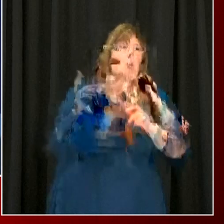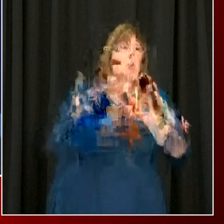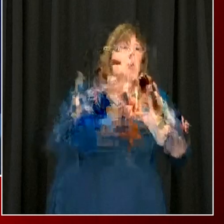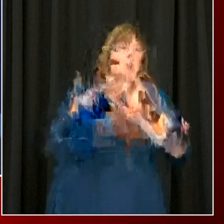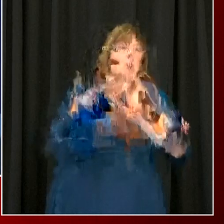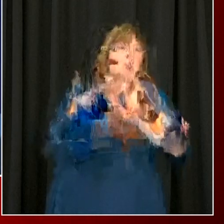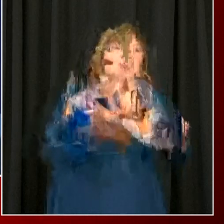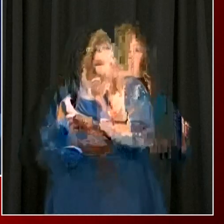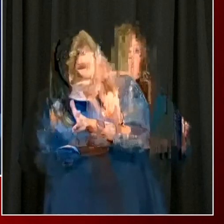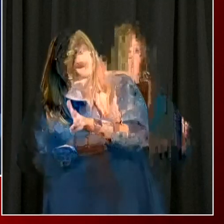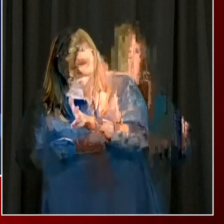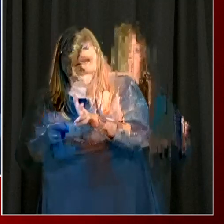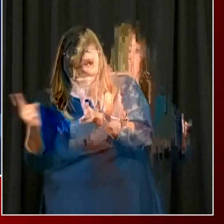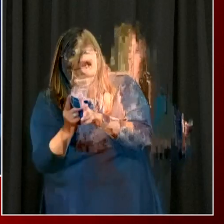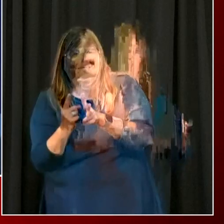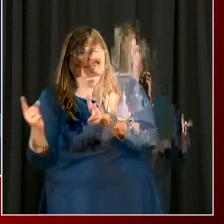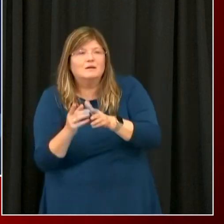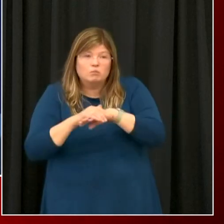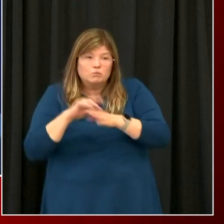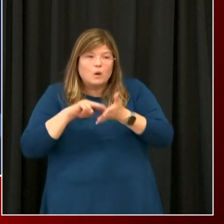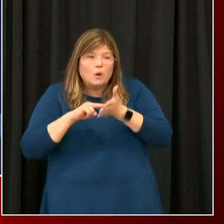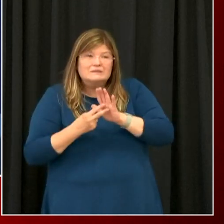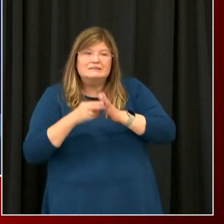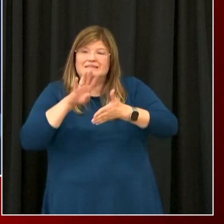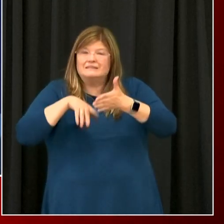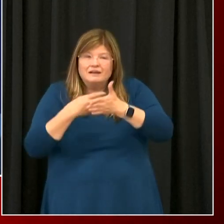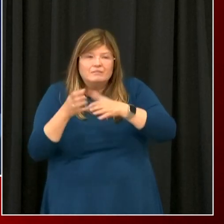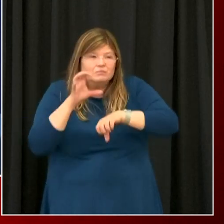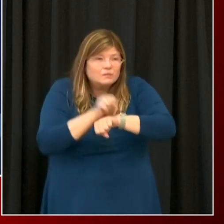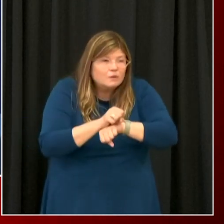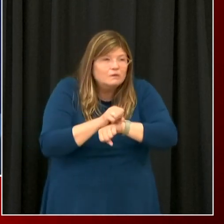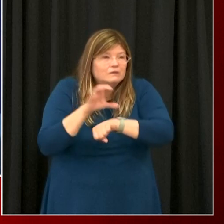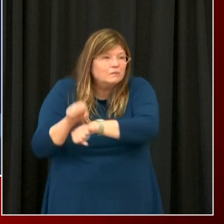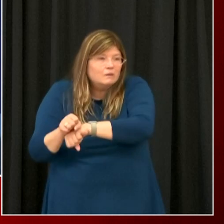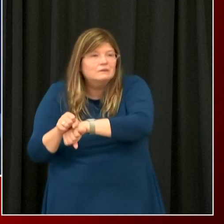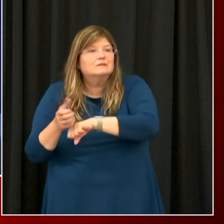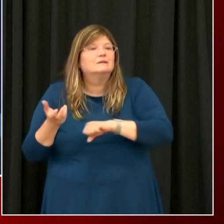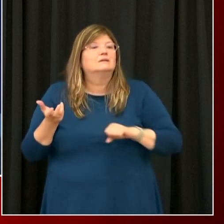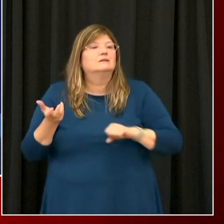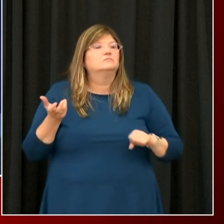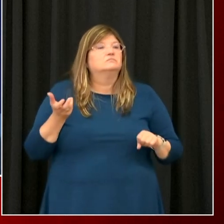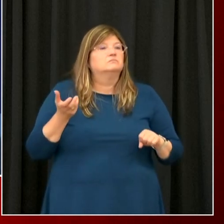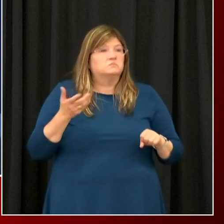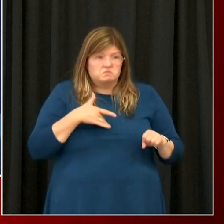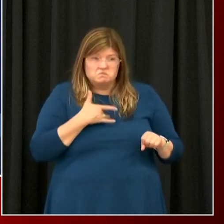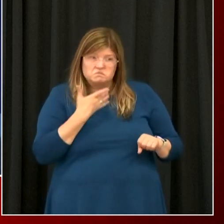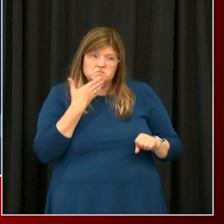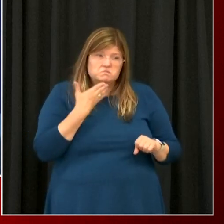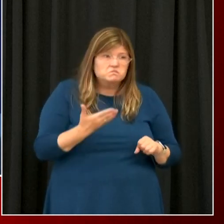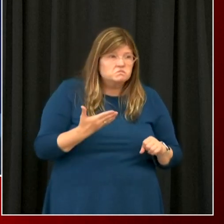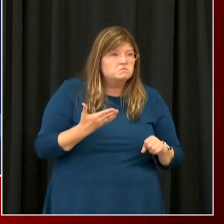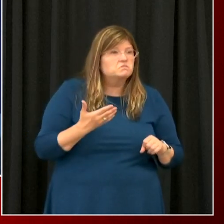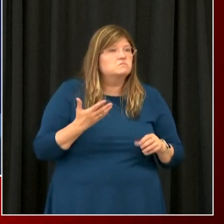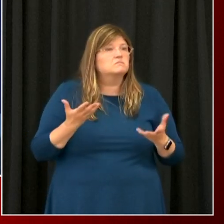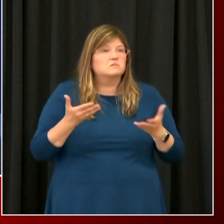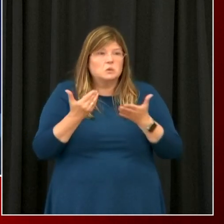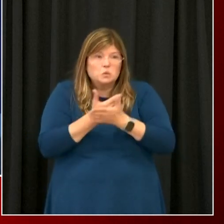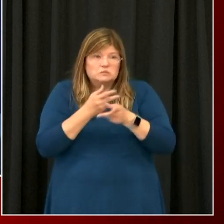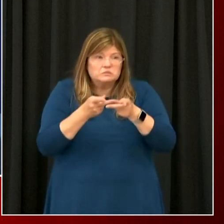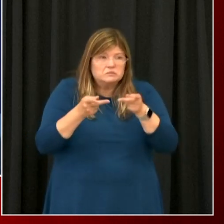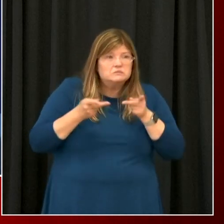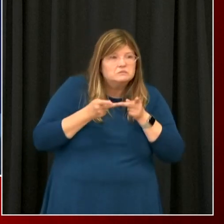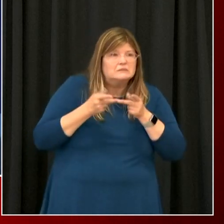are intentionally coming as a scheduled appointment. So I feel really good about the new location. I think it is centrally